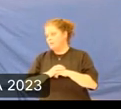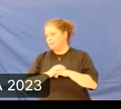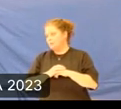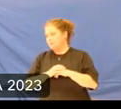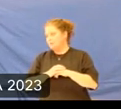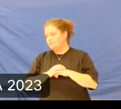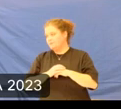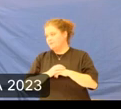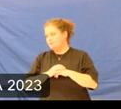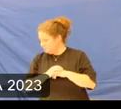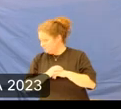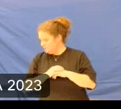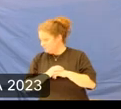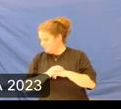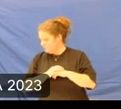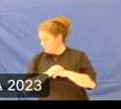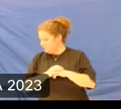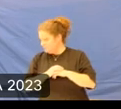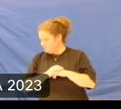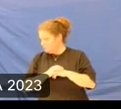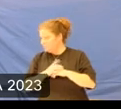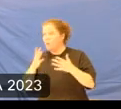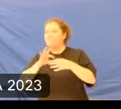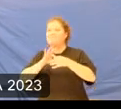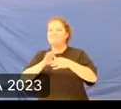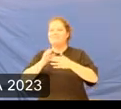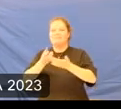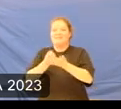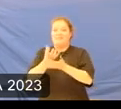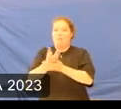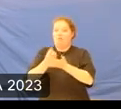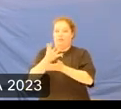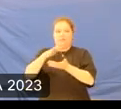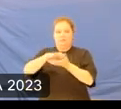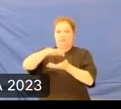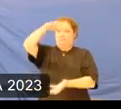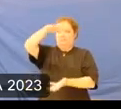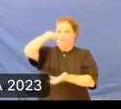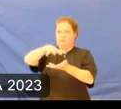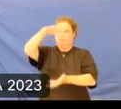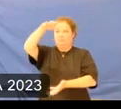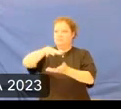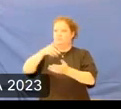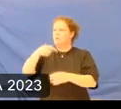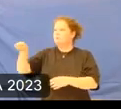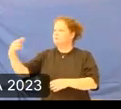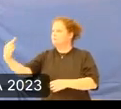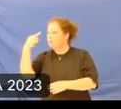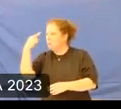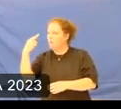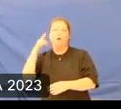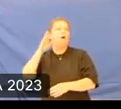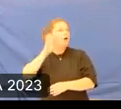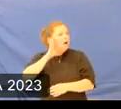Carnap idea is that a statement is informative to the extent that it rules out possible affairs. So there's some way of measuring